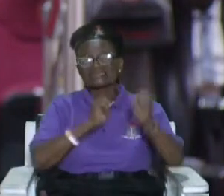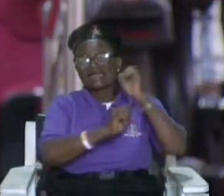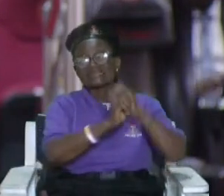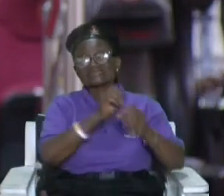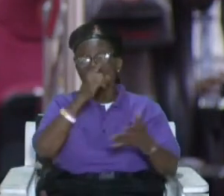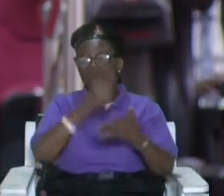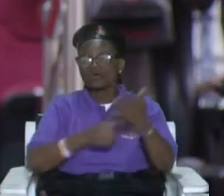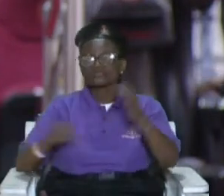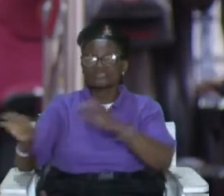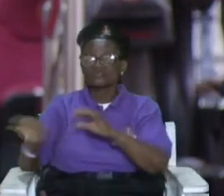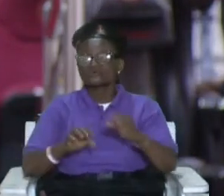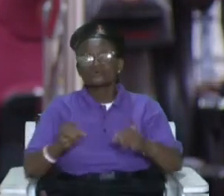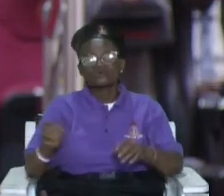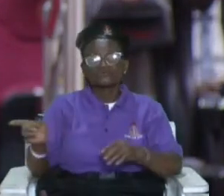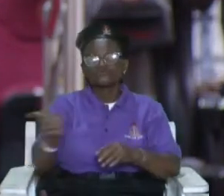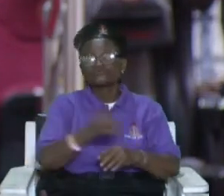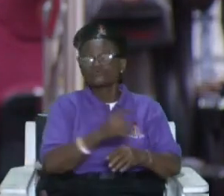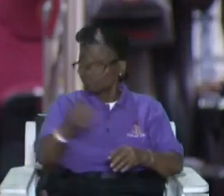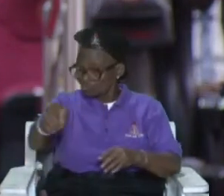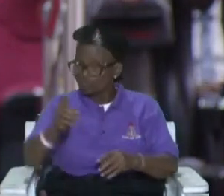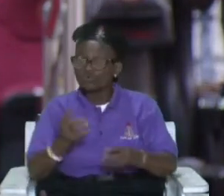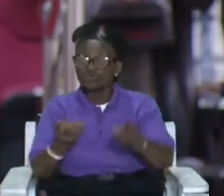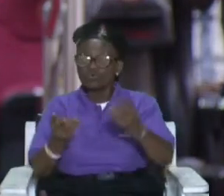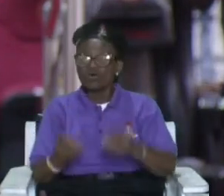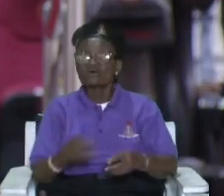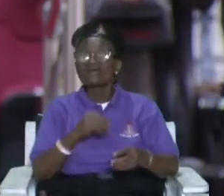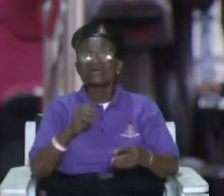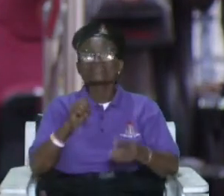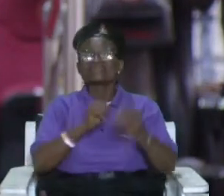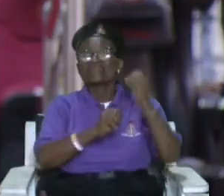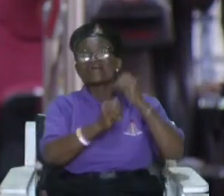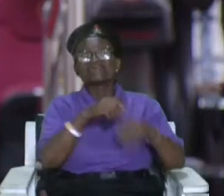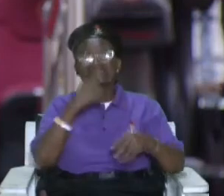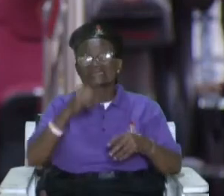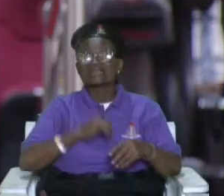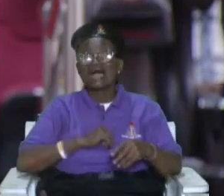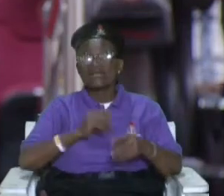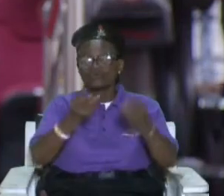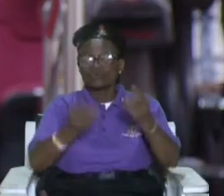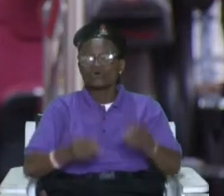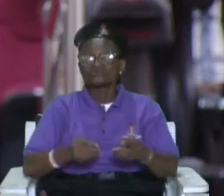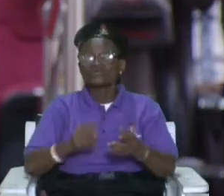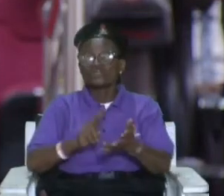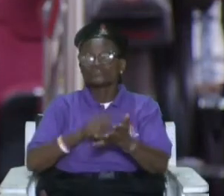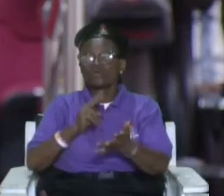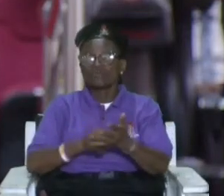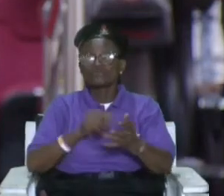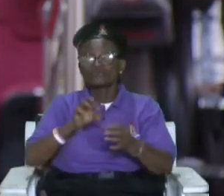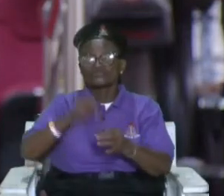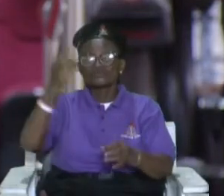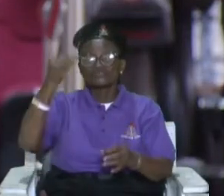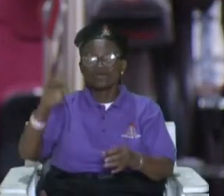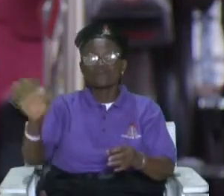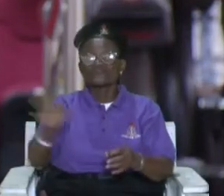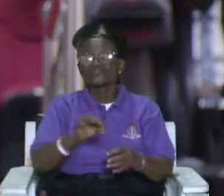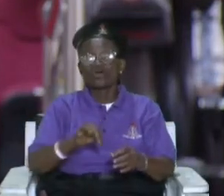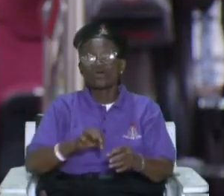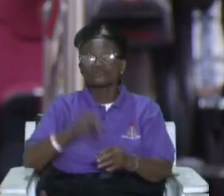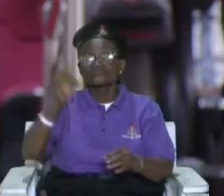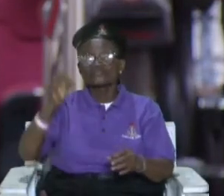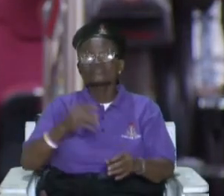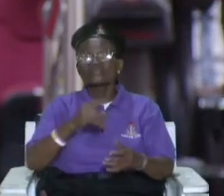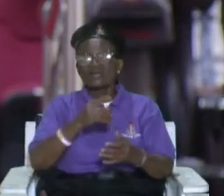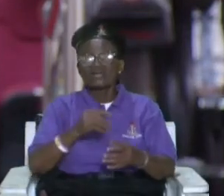Elisha said, "I want a double portion of your spirit," what he handed over or dropped